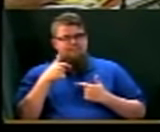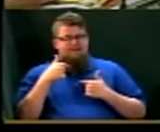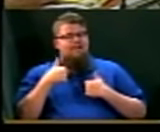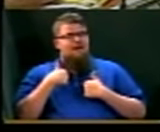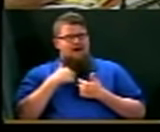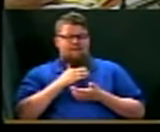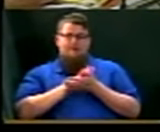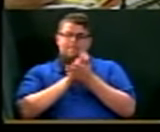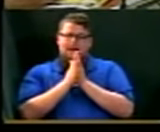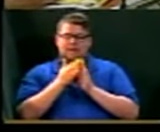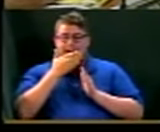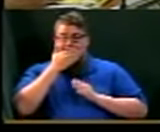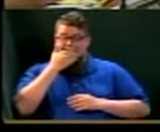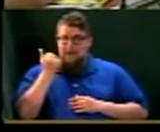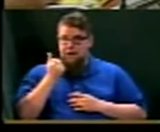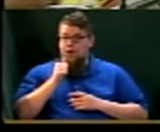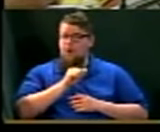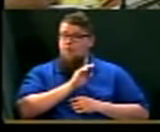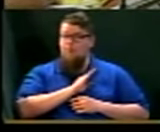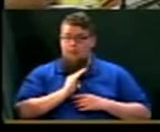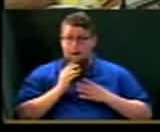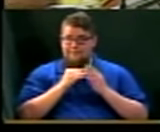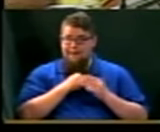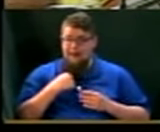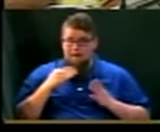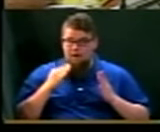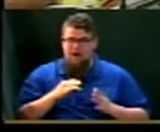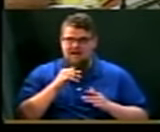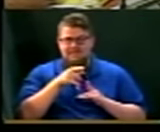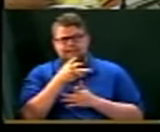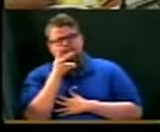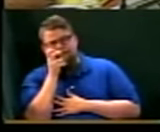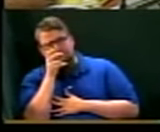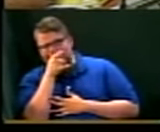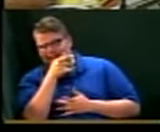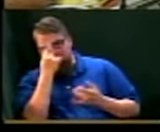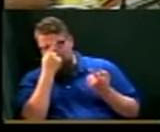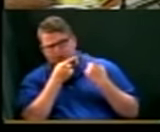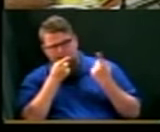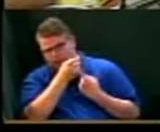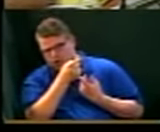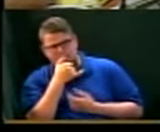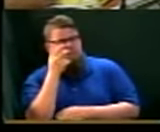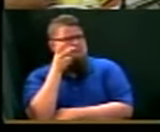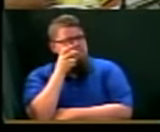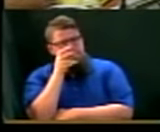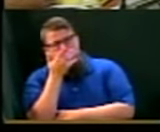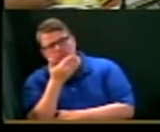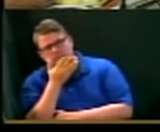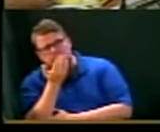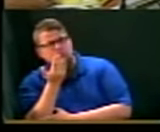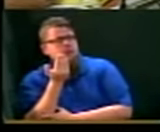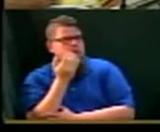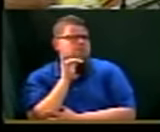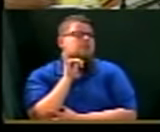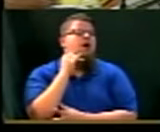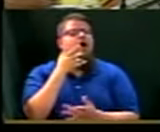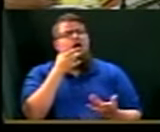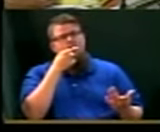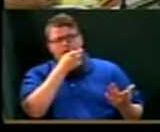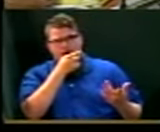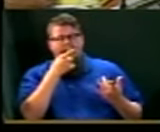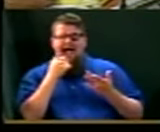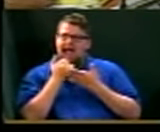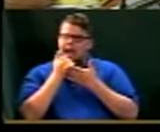a better board member by listening to people that I didn't always agree with. I hope I have helped shape opinions of people who